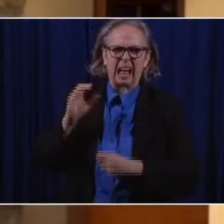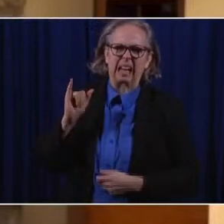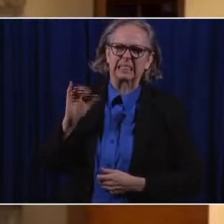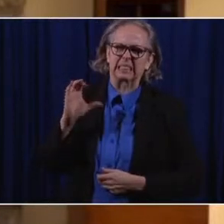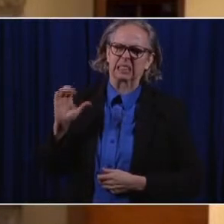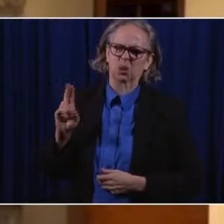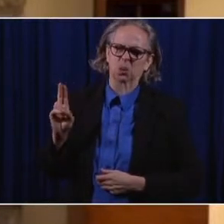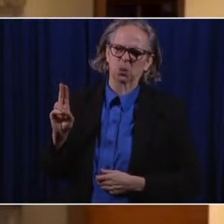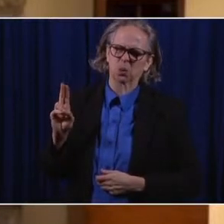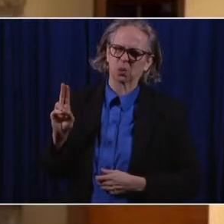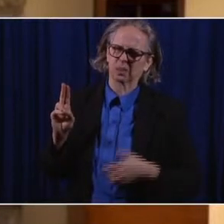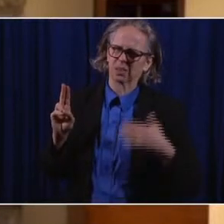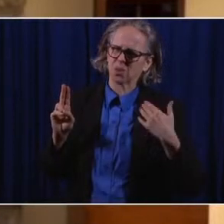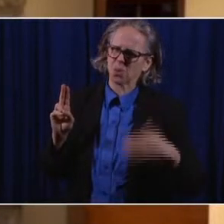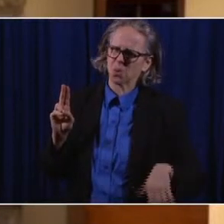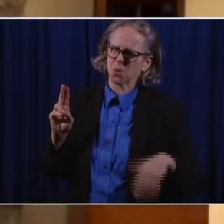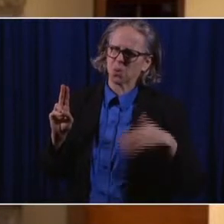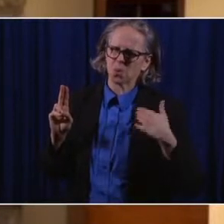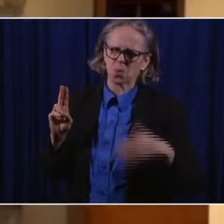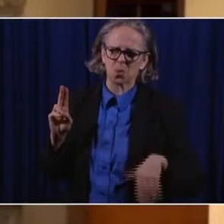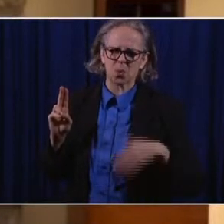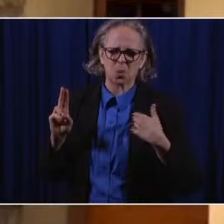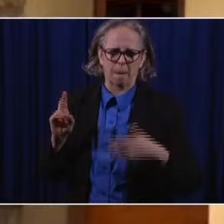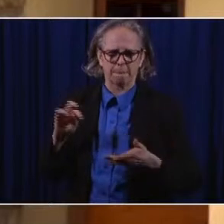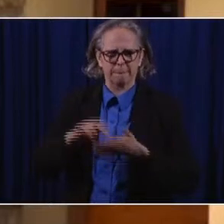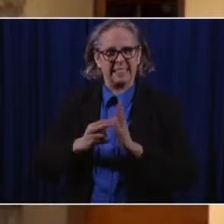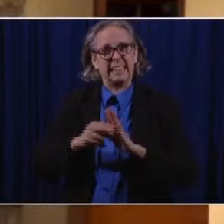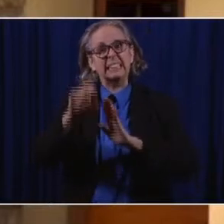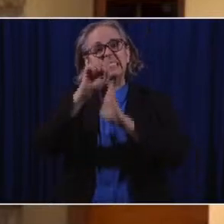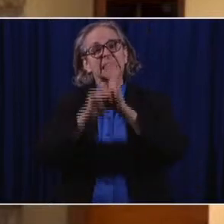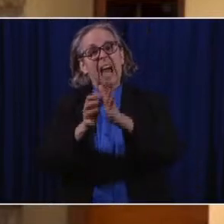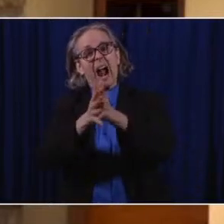Ohio hospitals. Of those, there are